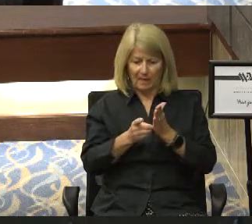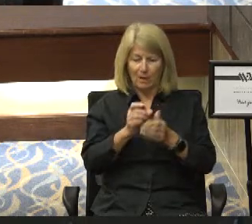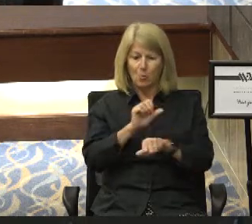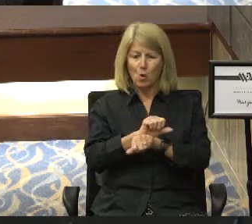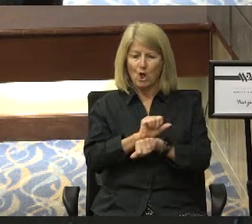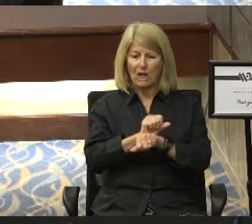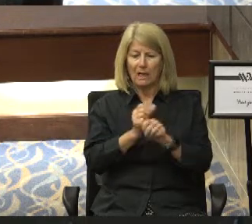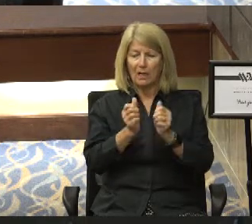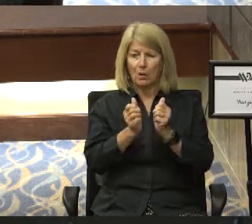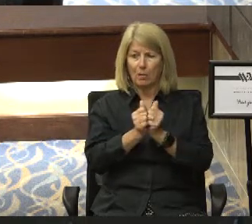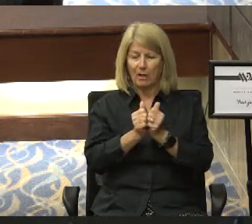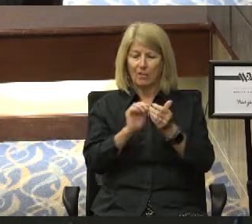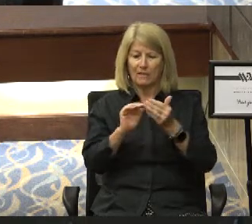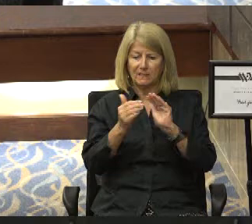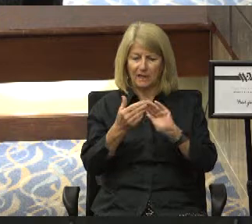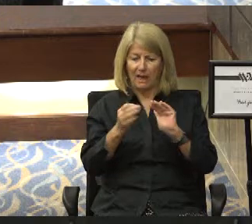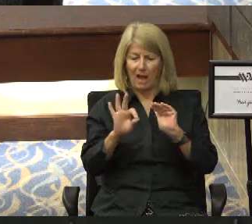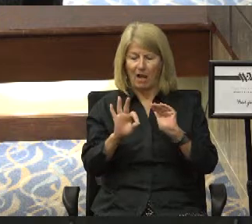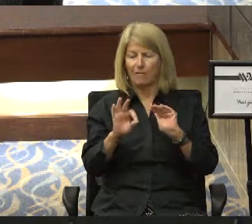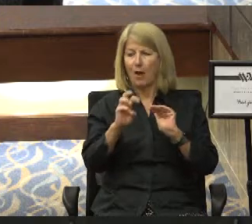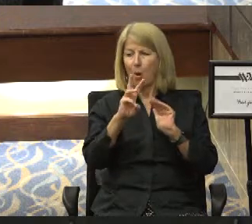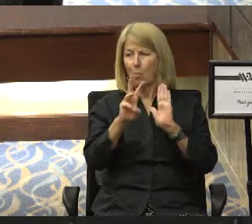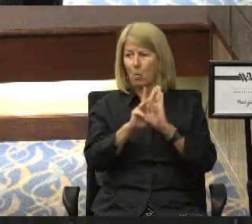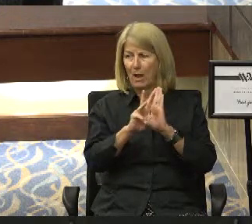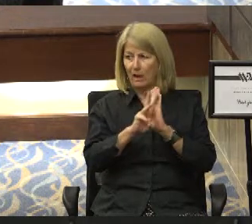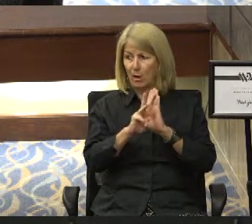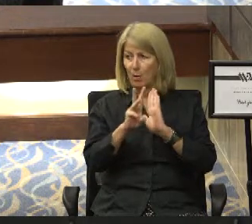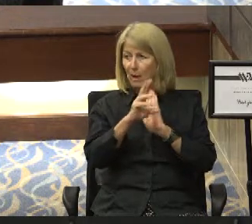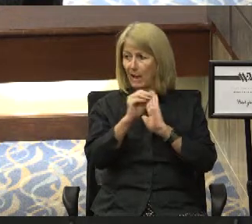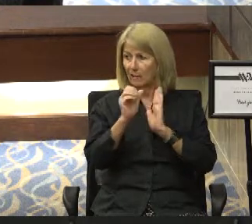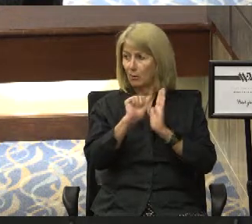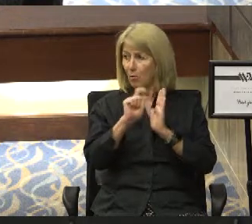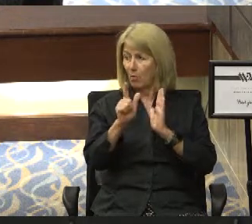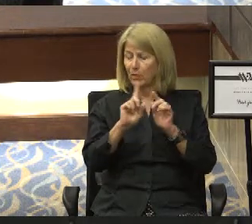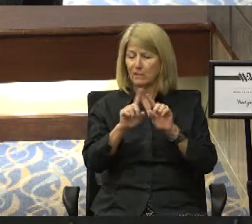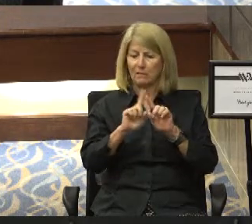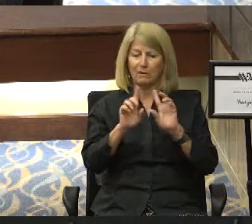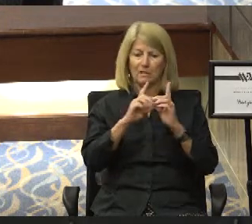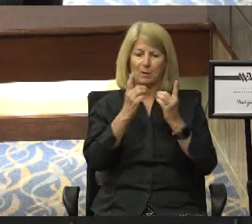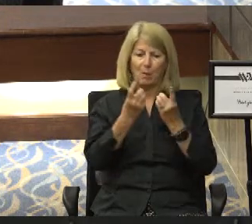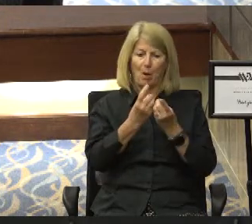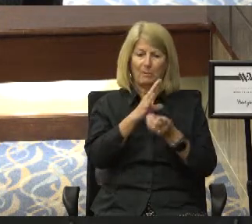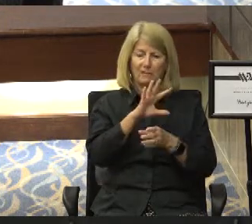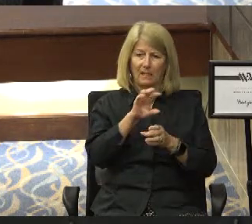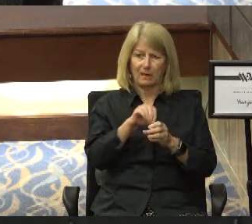working with the city of Waco and all of its departments, including PD,